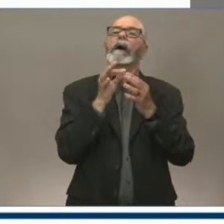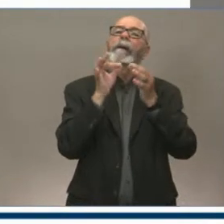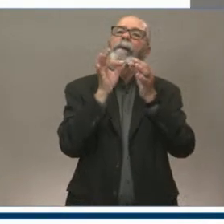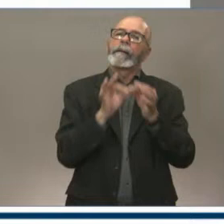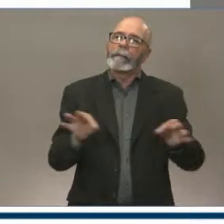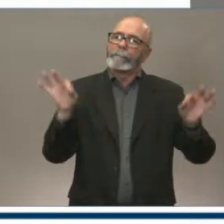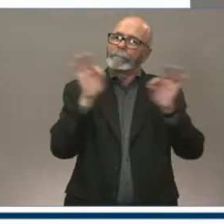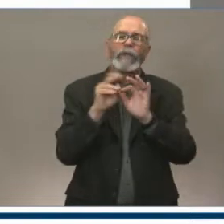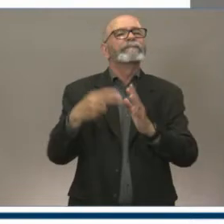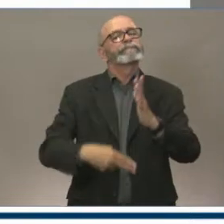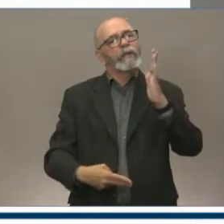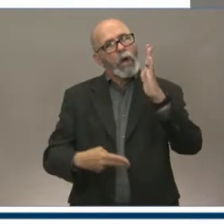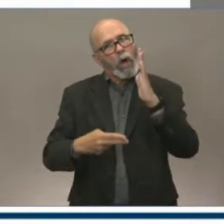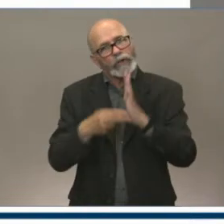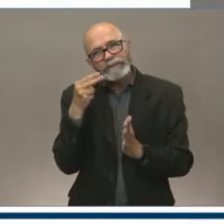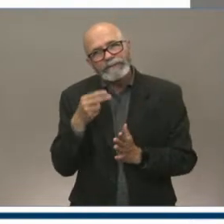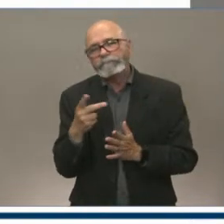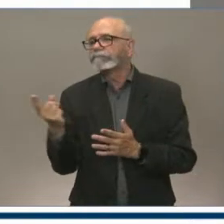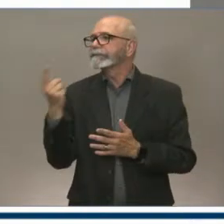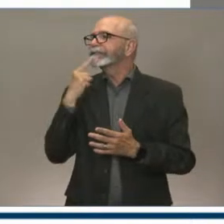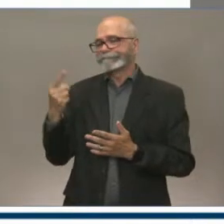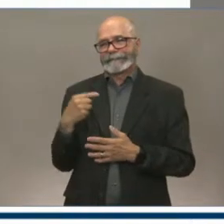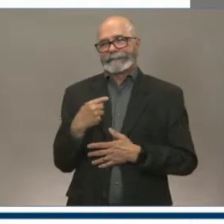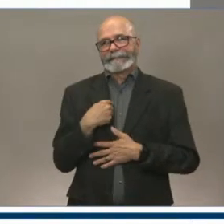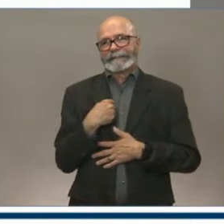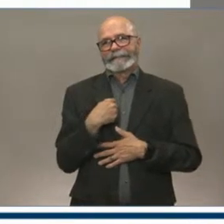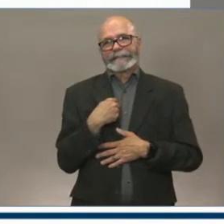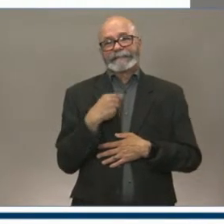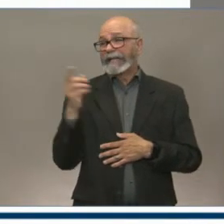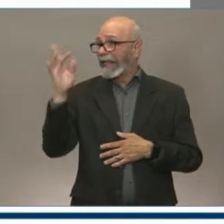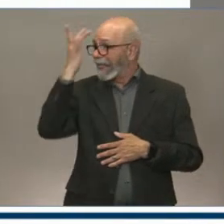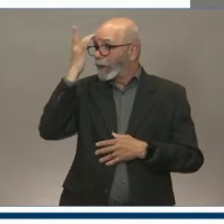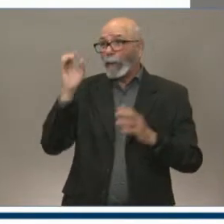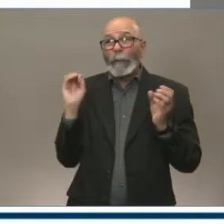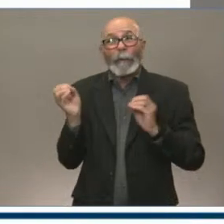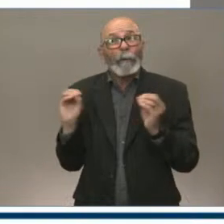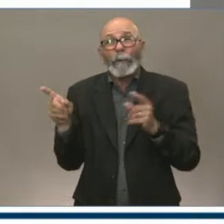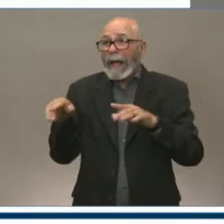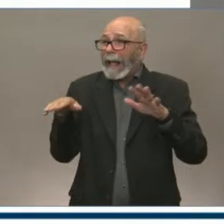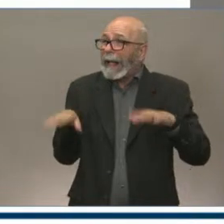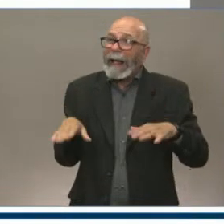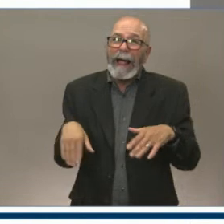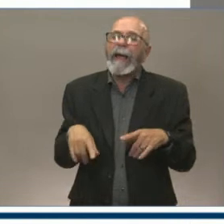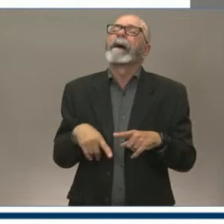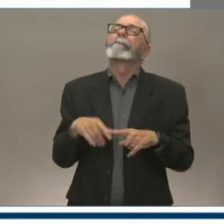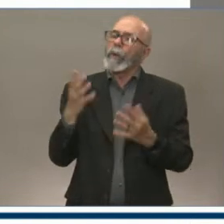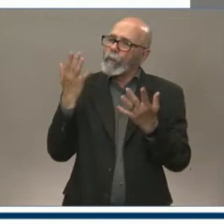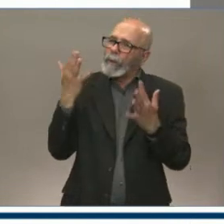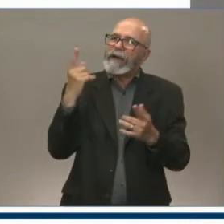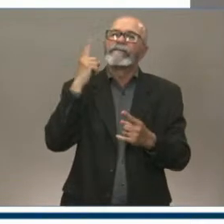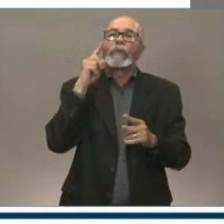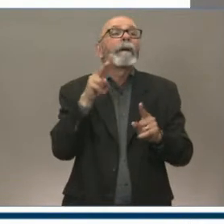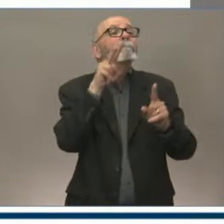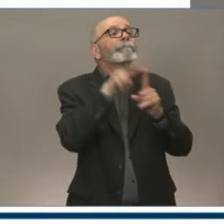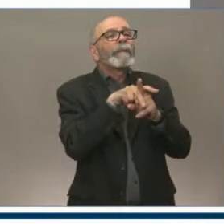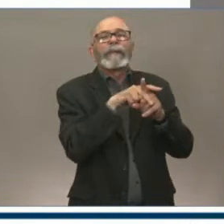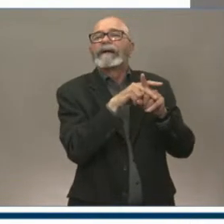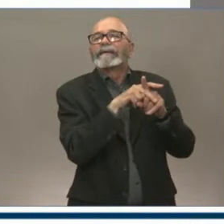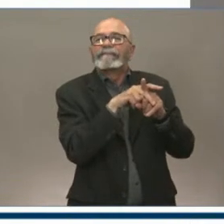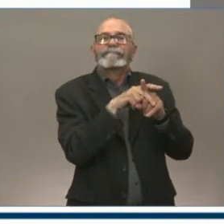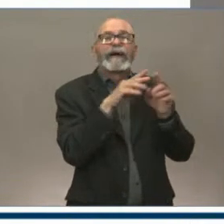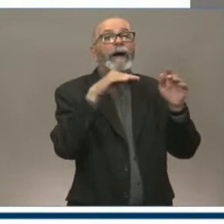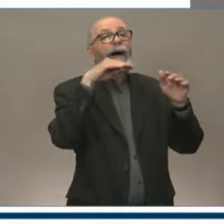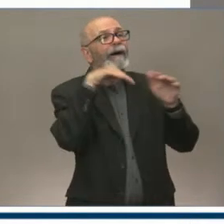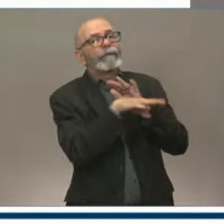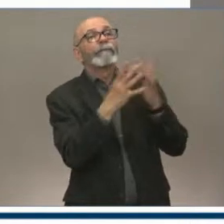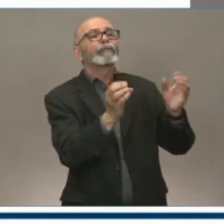honesty. If you don't have symptoms, wait for an asymptomatic appointment or go to one of the walk-in pop-up